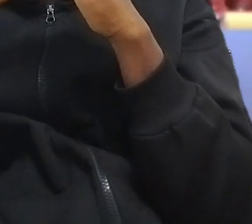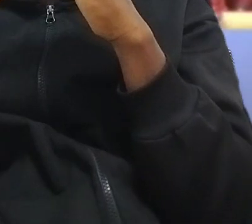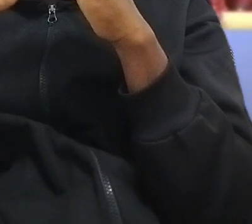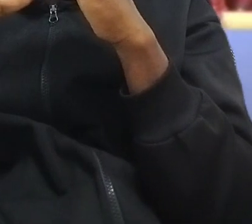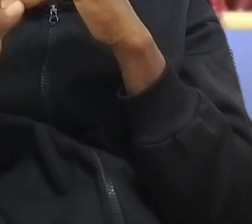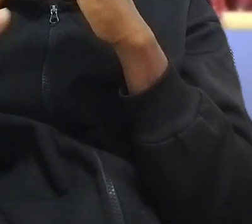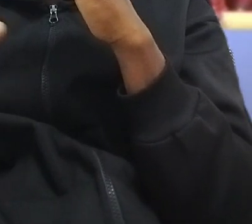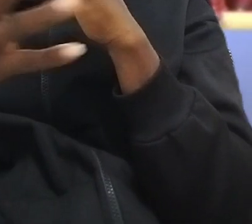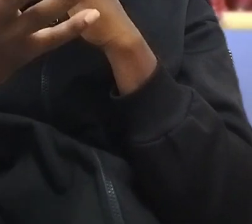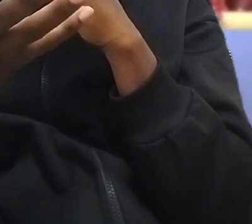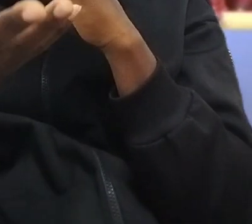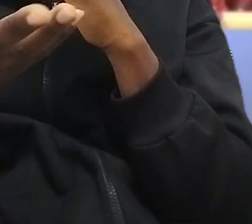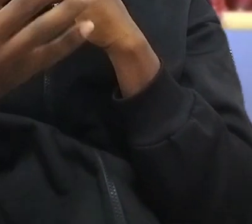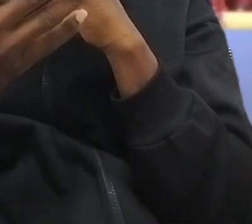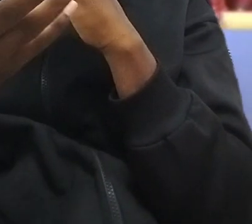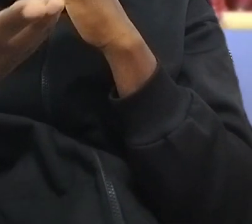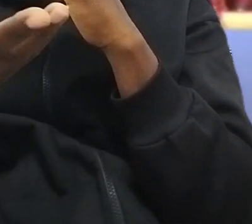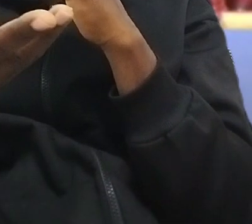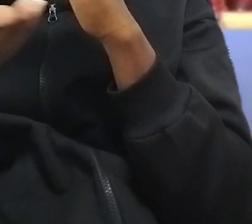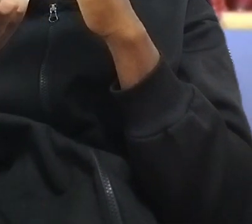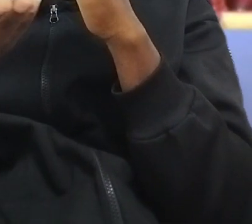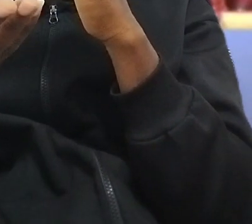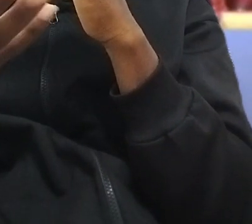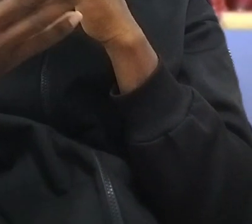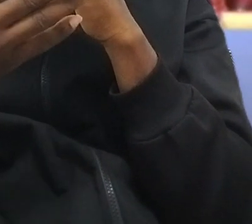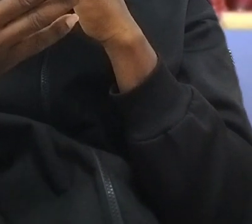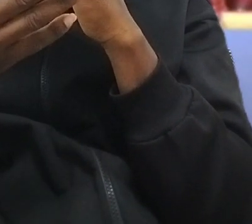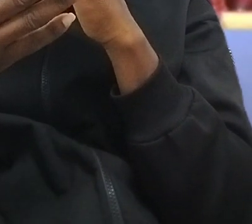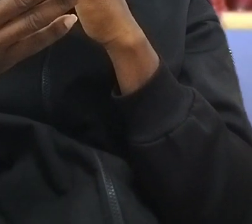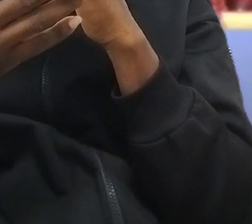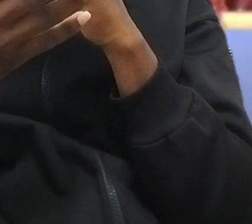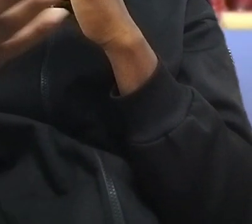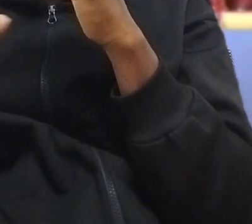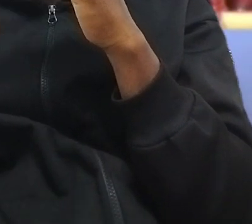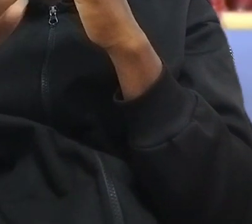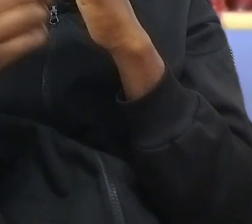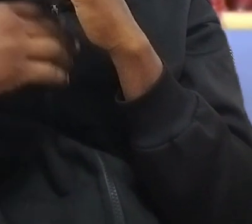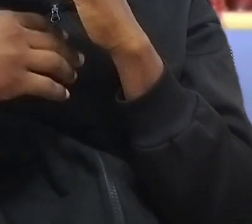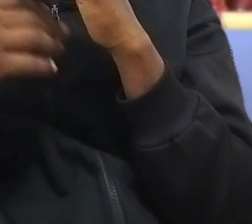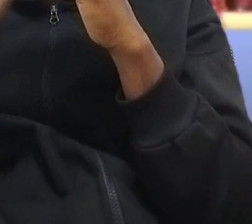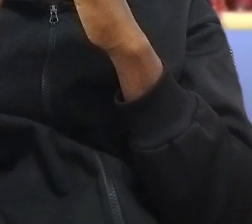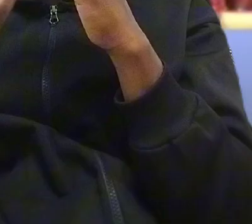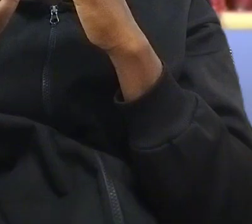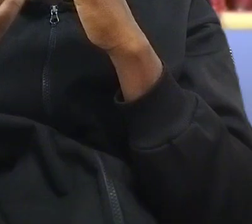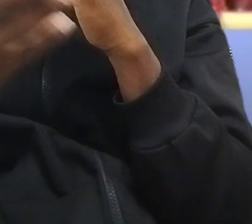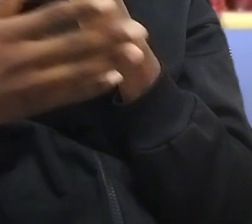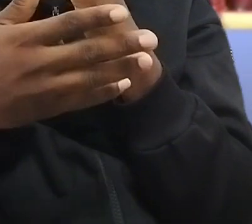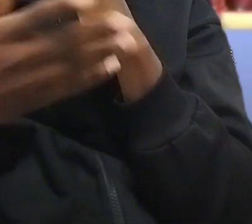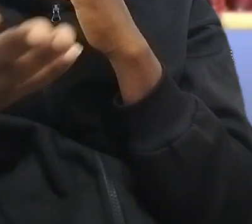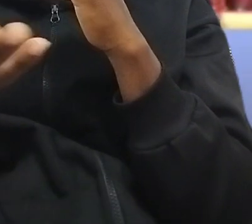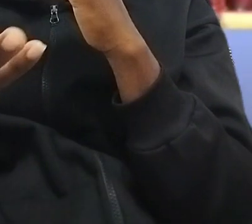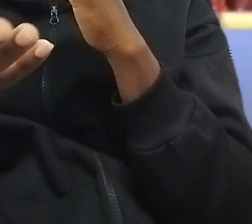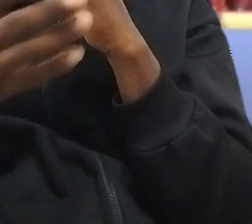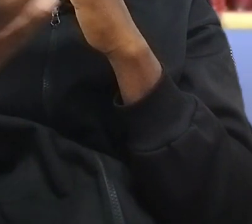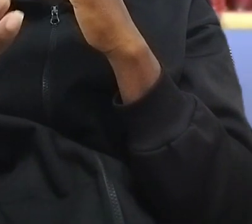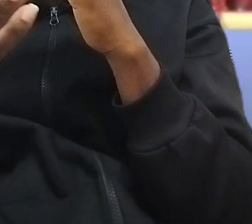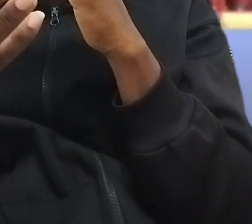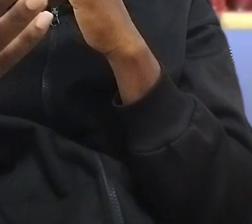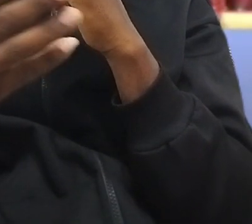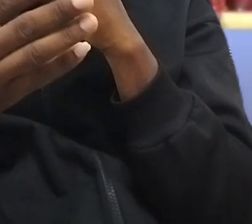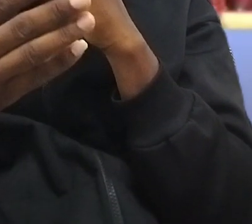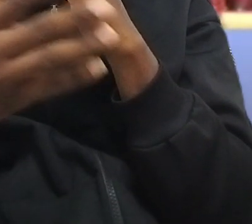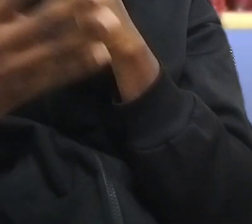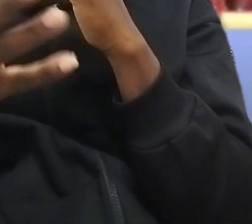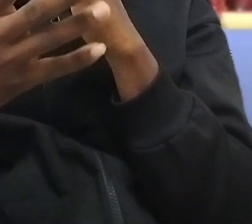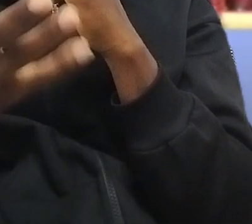Though a debate kakra, but it's to make us a beautiful atmosphere. We need to say Parliament the city